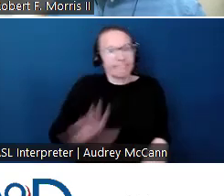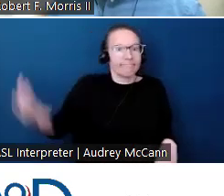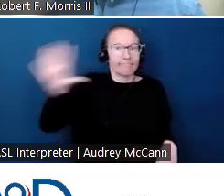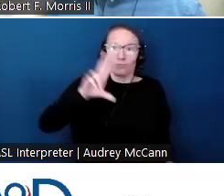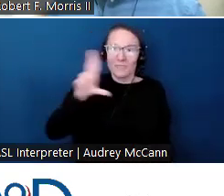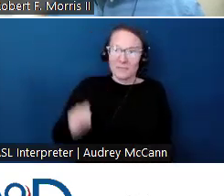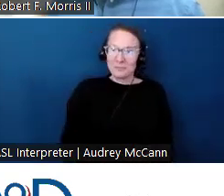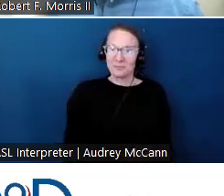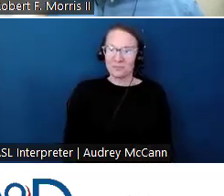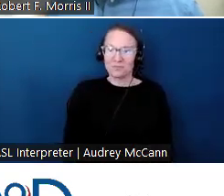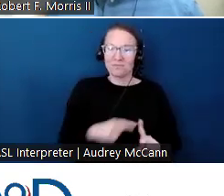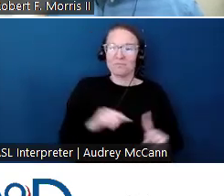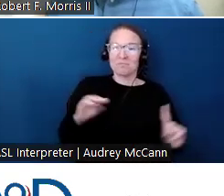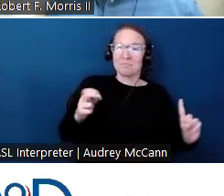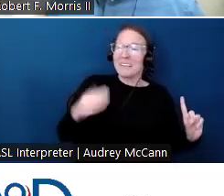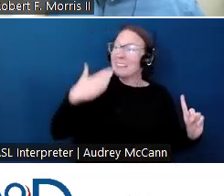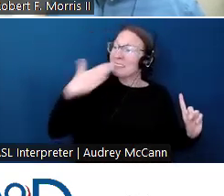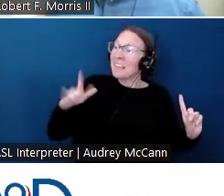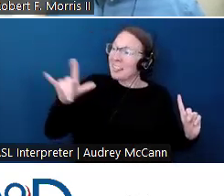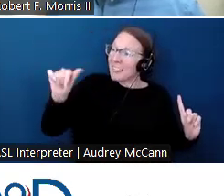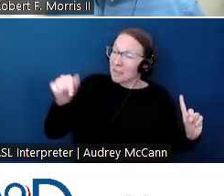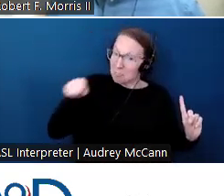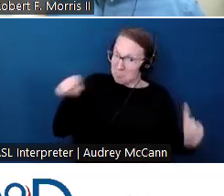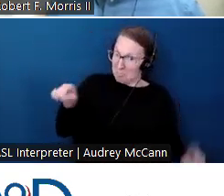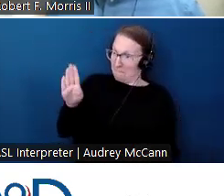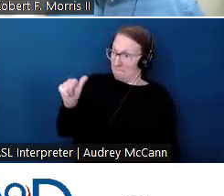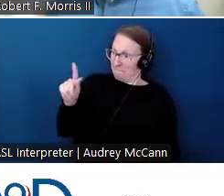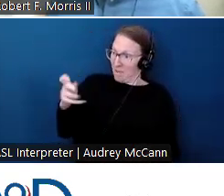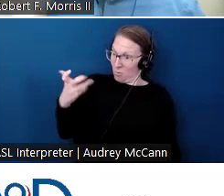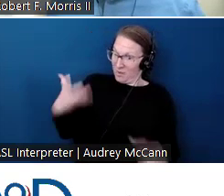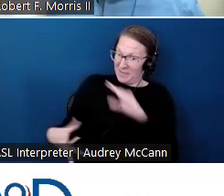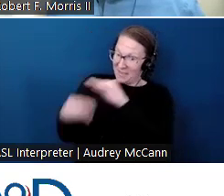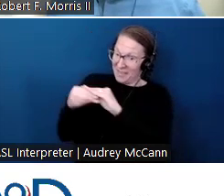Thanks, Leah. And Blake, anything else to add from your perspective?